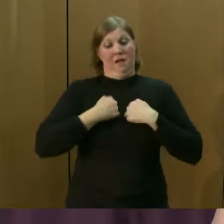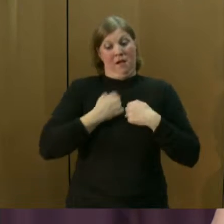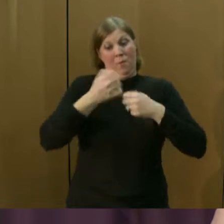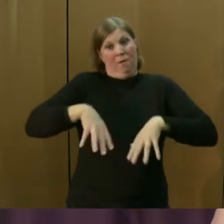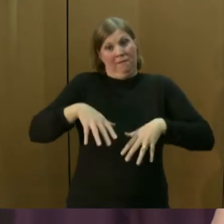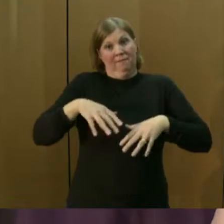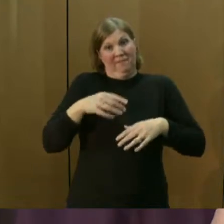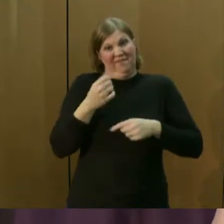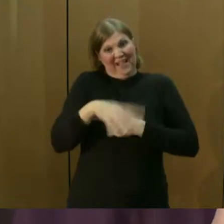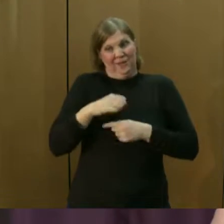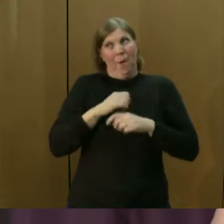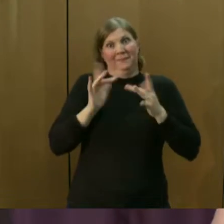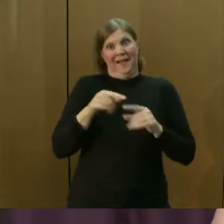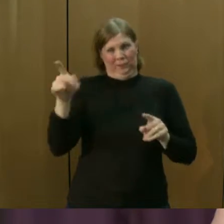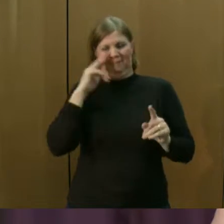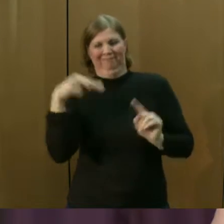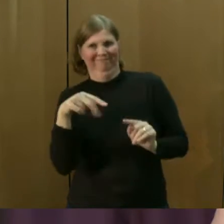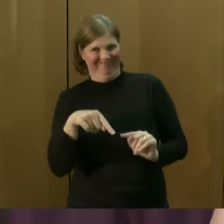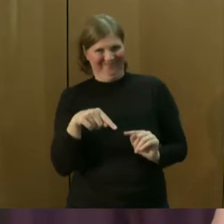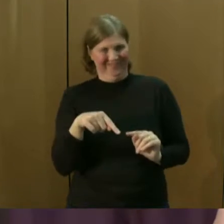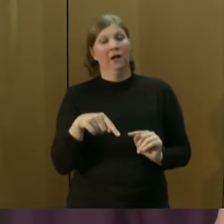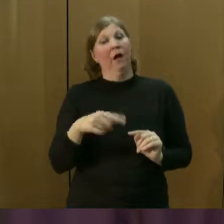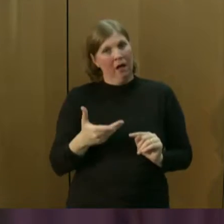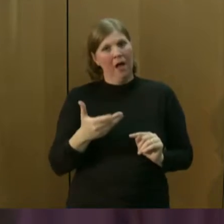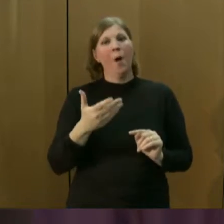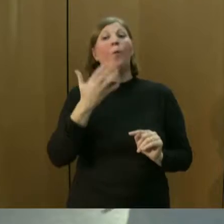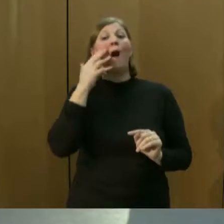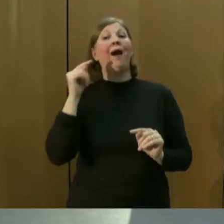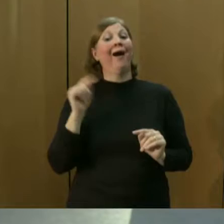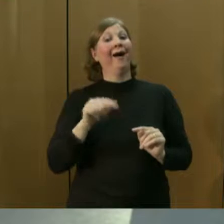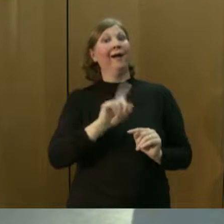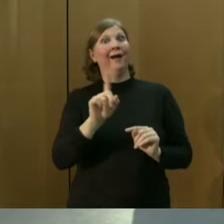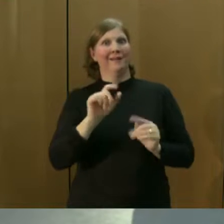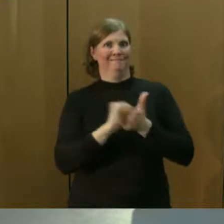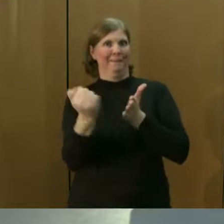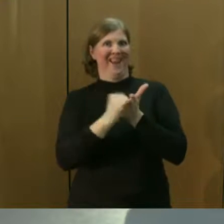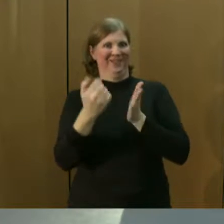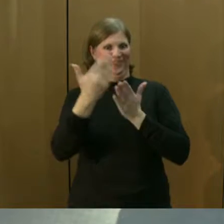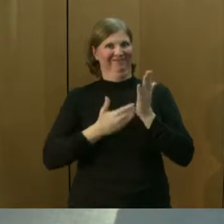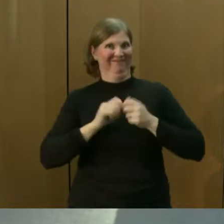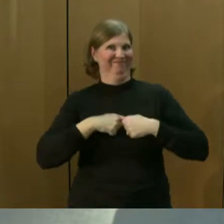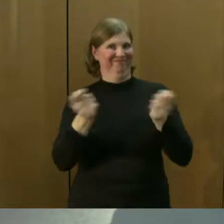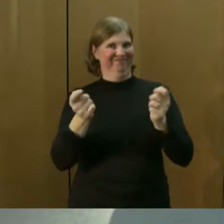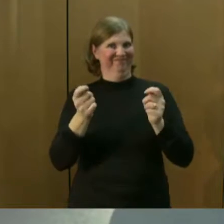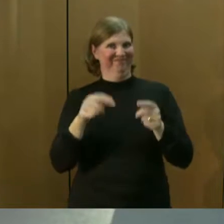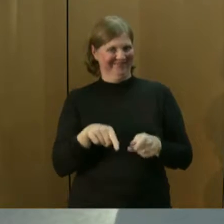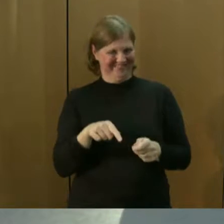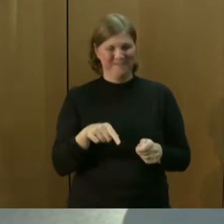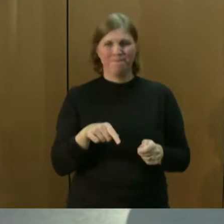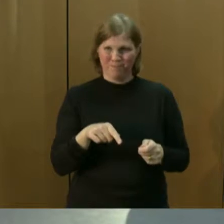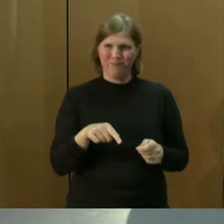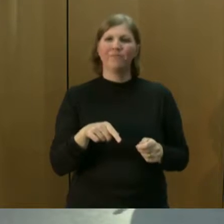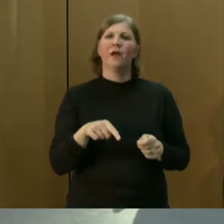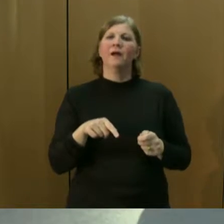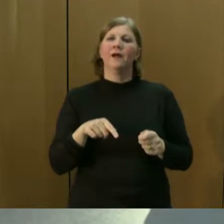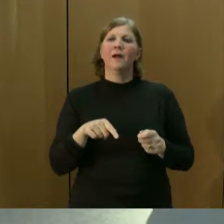can wave, but is an amazing resource in terms of, as sort of mechanically demonstrated. But basically